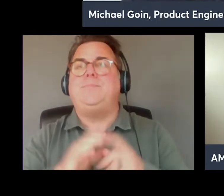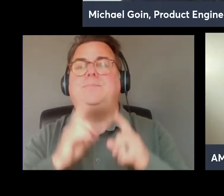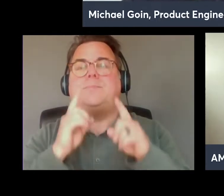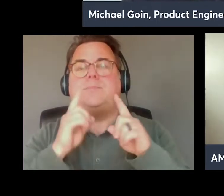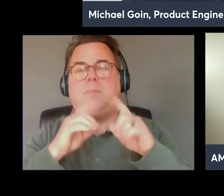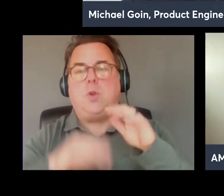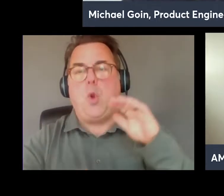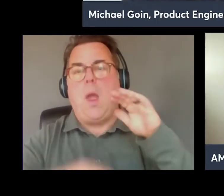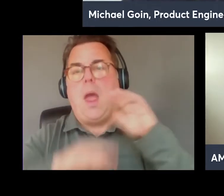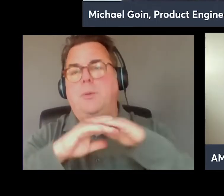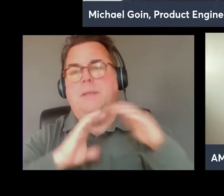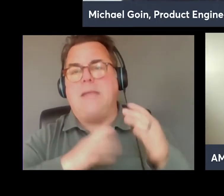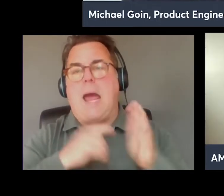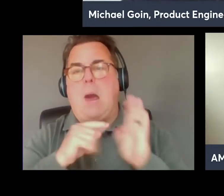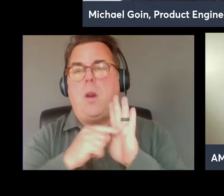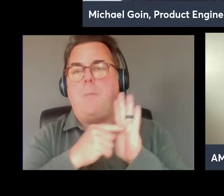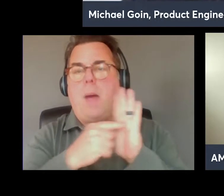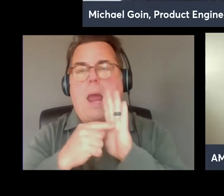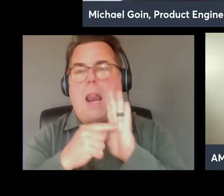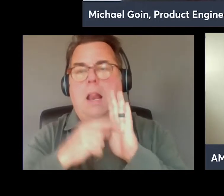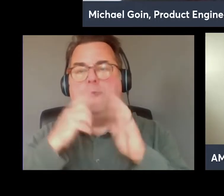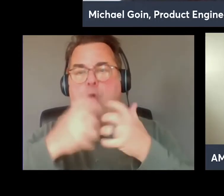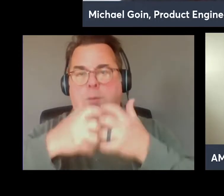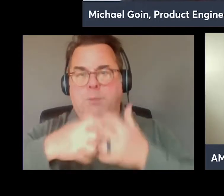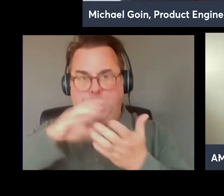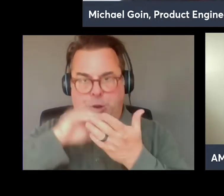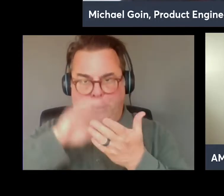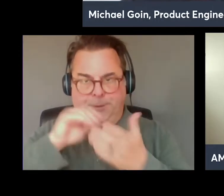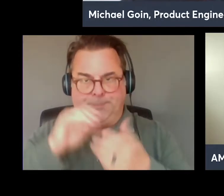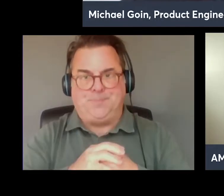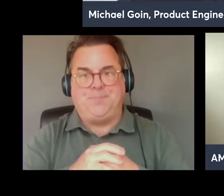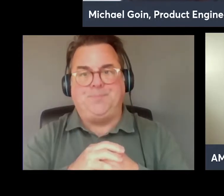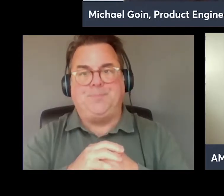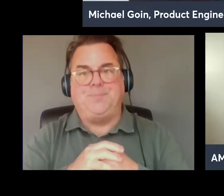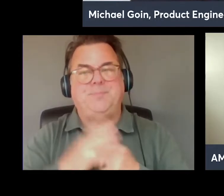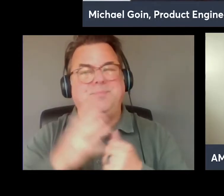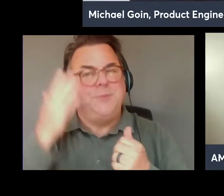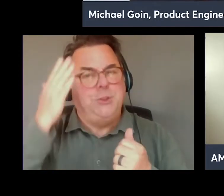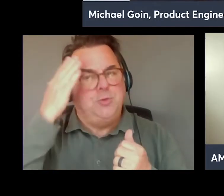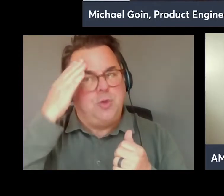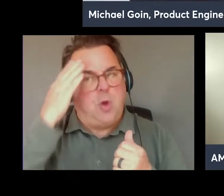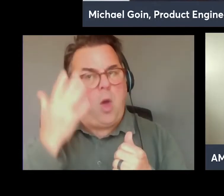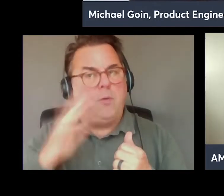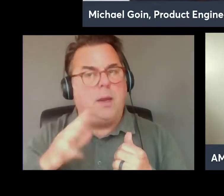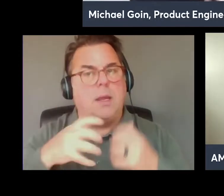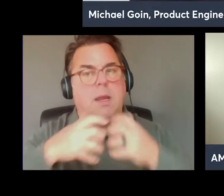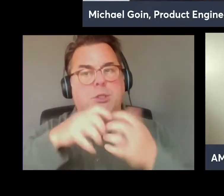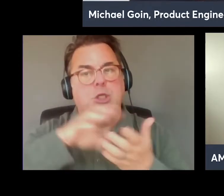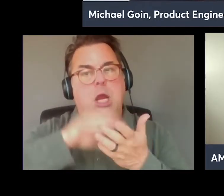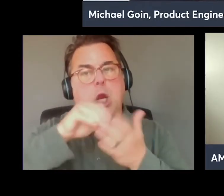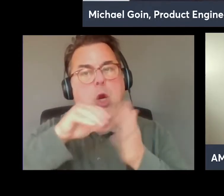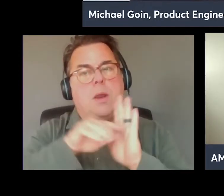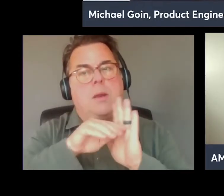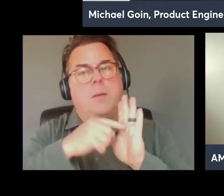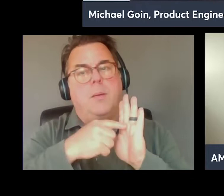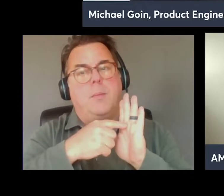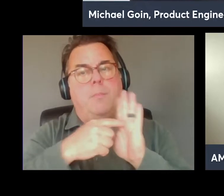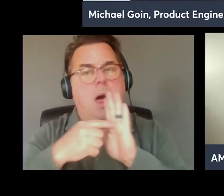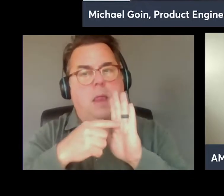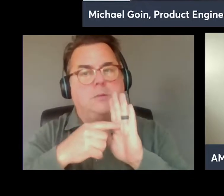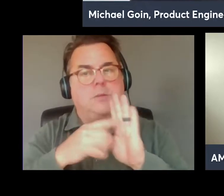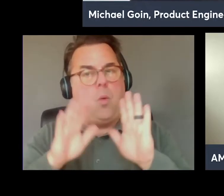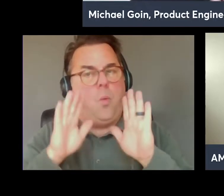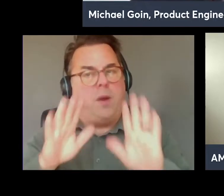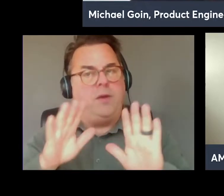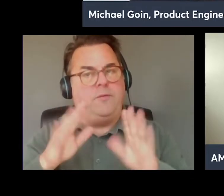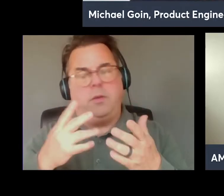models for machine learning. As you know, machine learning models have been a great advent. You can use them for